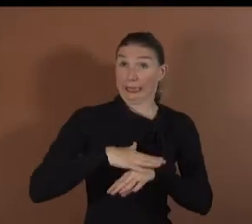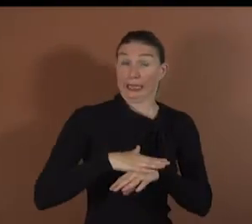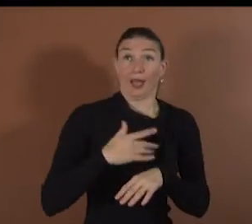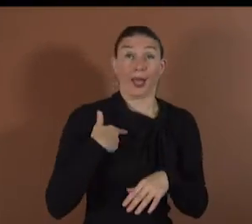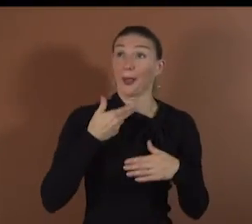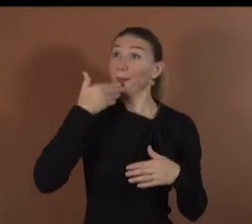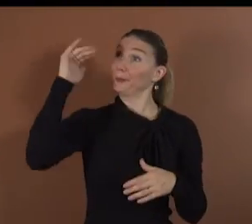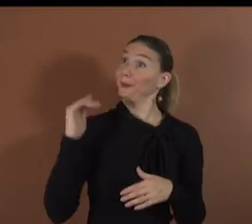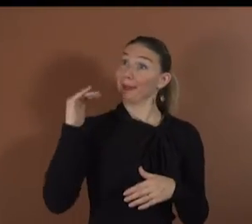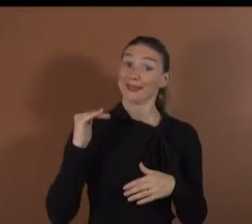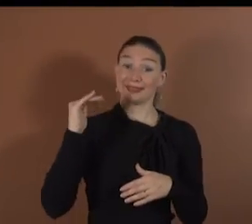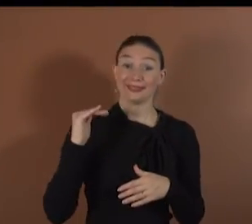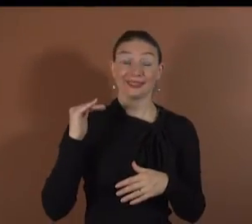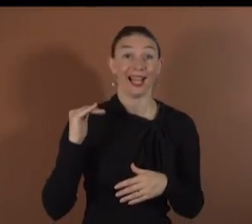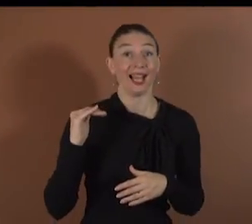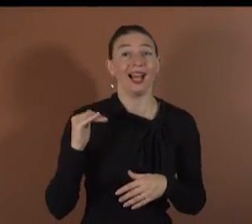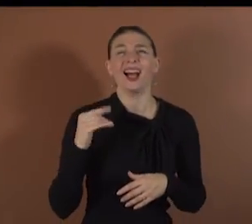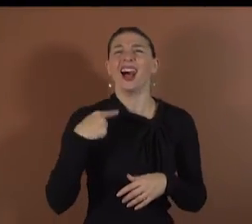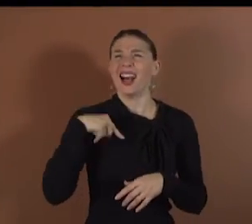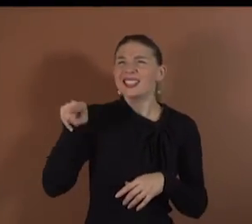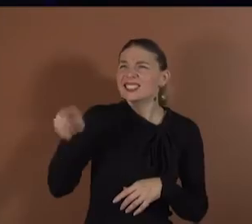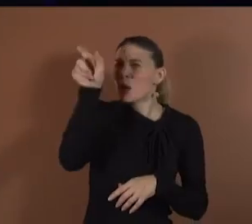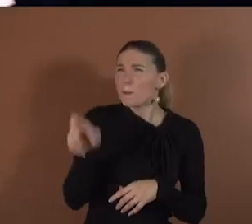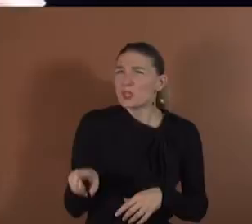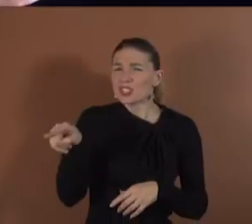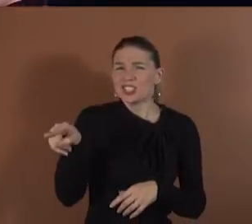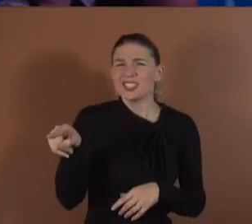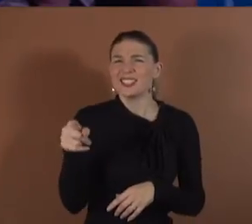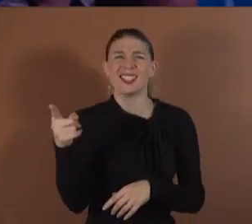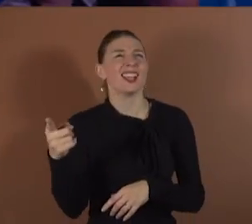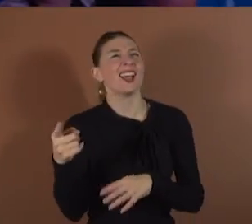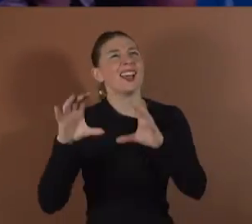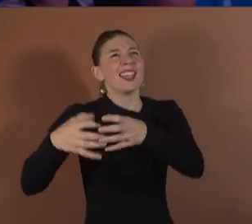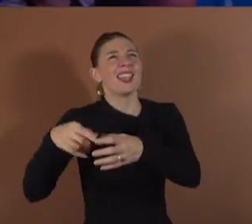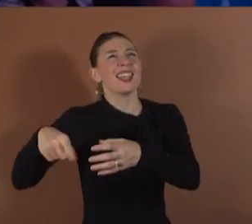one of 1,000 vegetarians on the entire African continent.